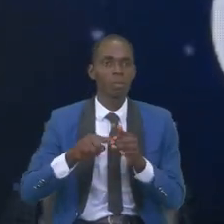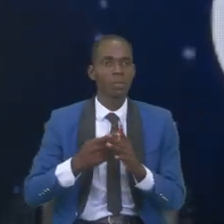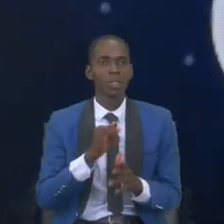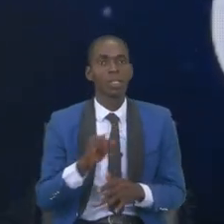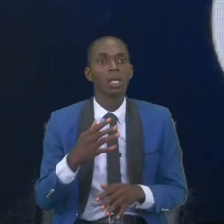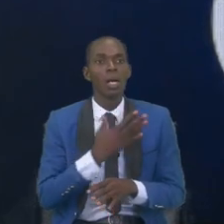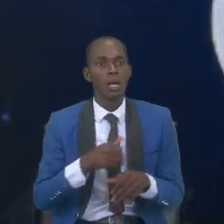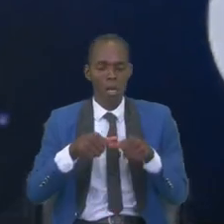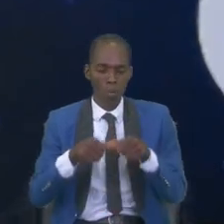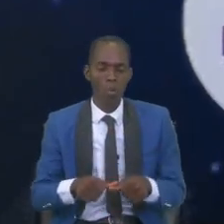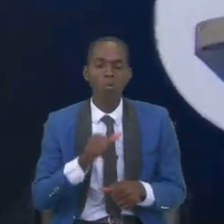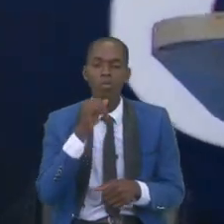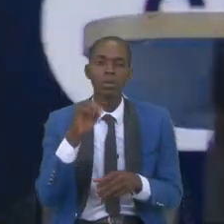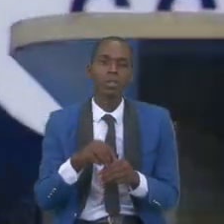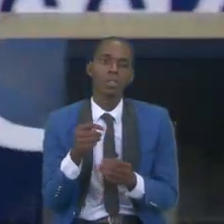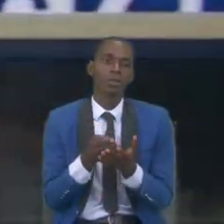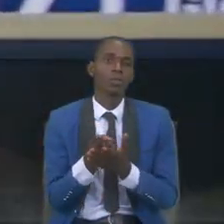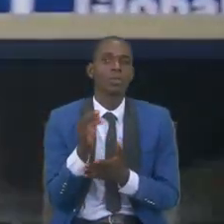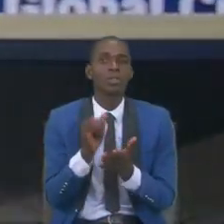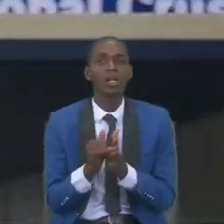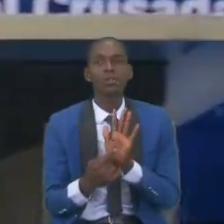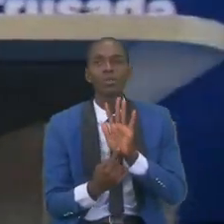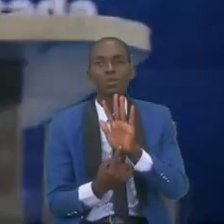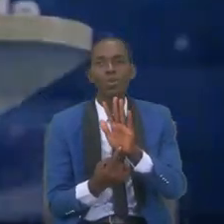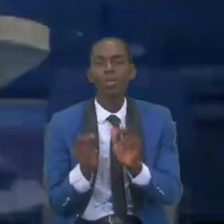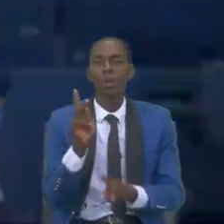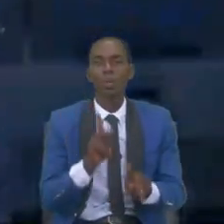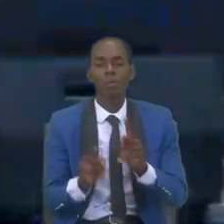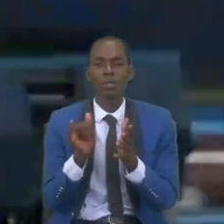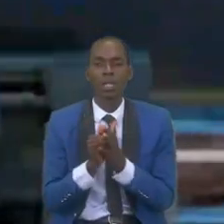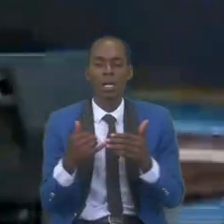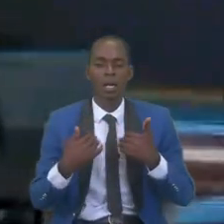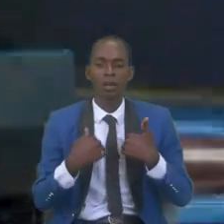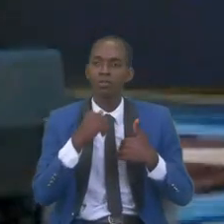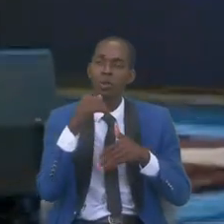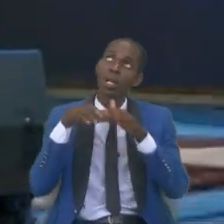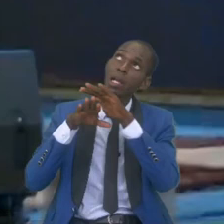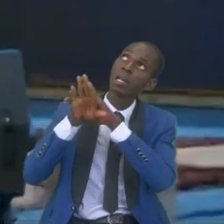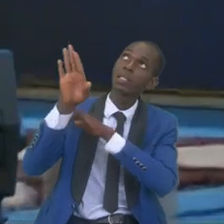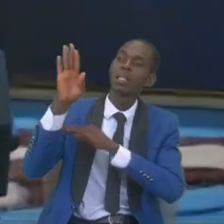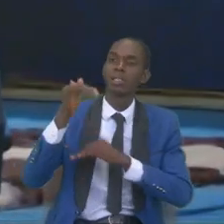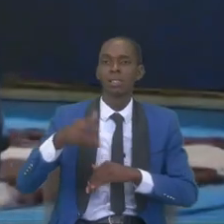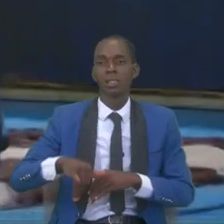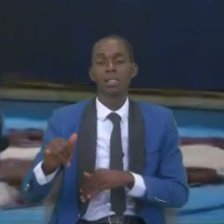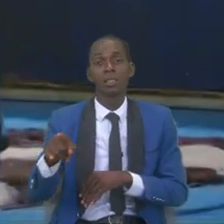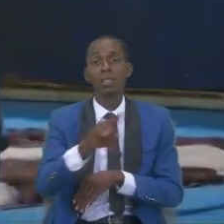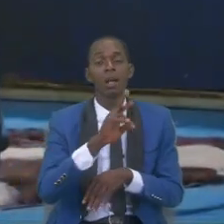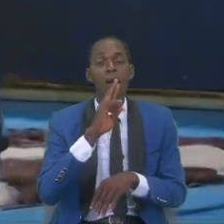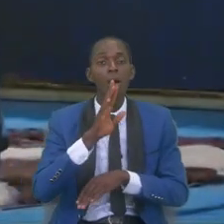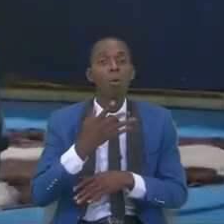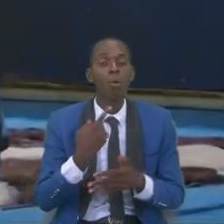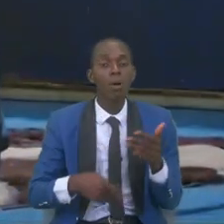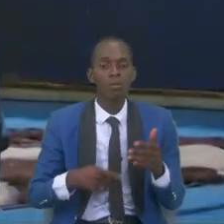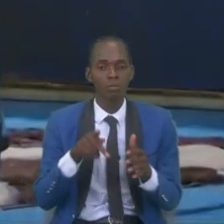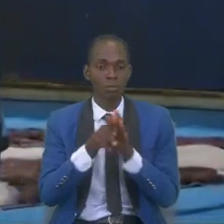the truth. That shows the people who have not entered in yet, they are murderers. They may not